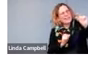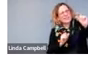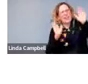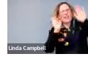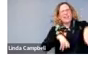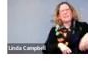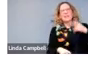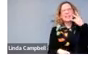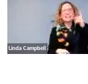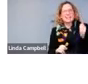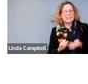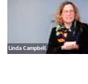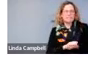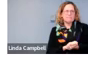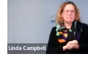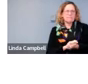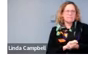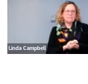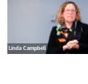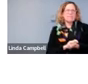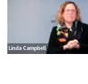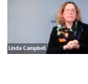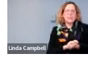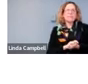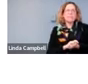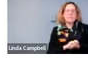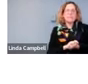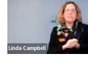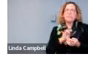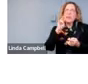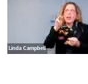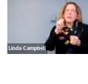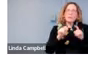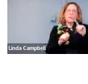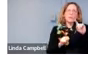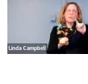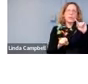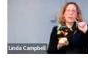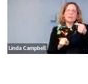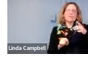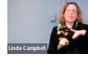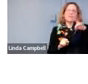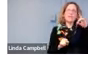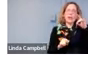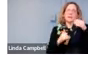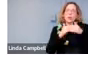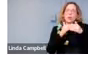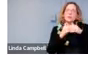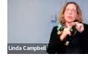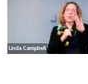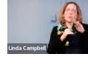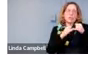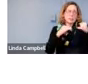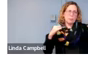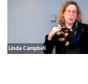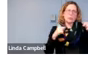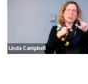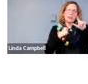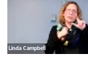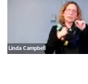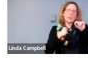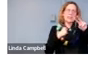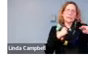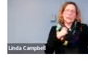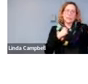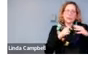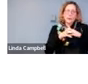But the zebra mussels are not that big, and you're like, we'll see them. Fine, we can use our eyes to see them. They were first found